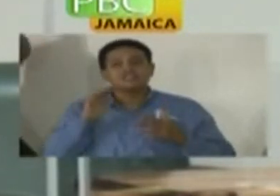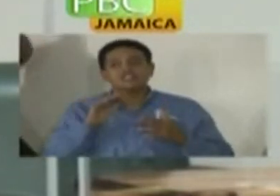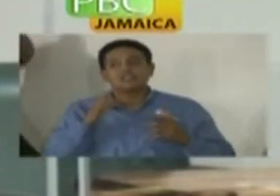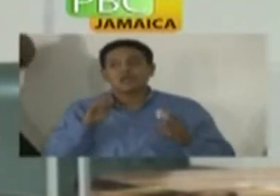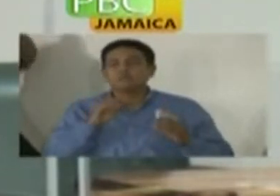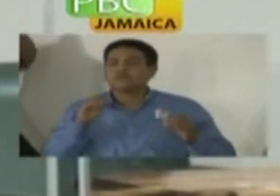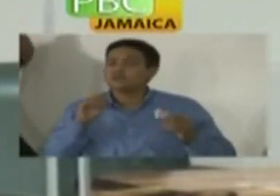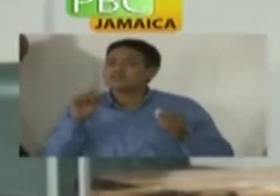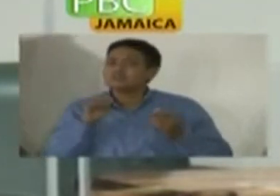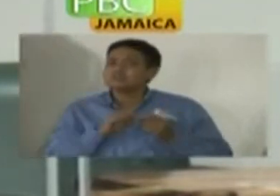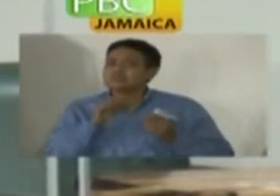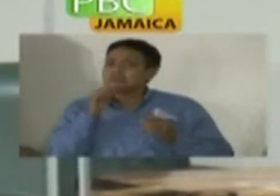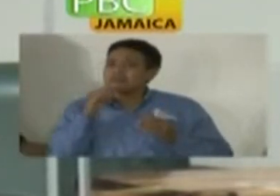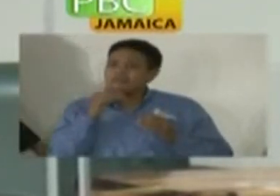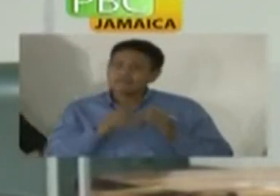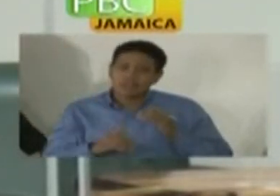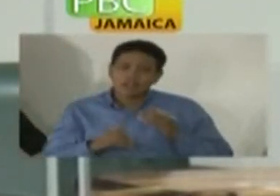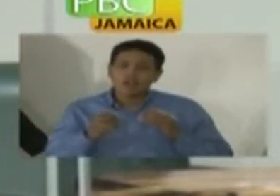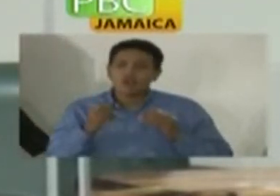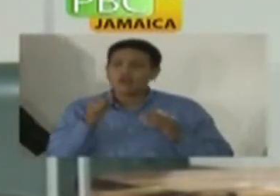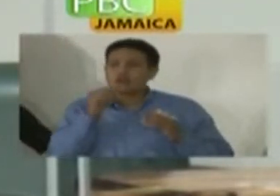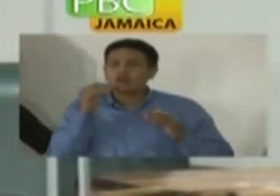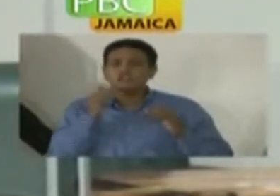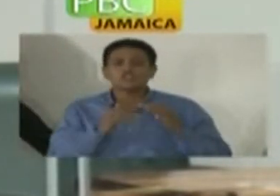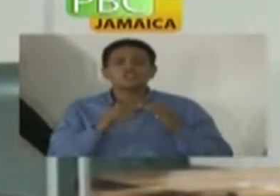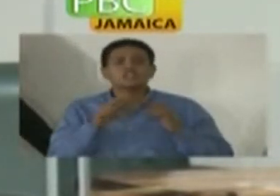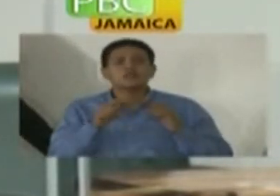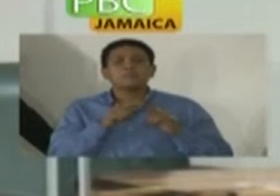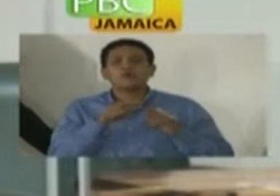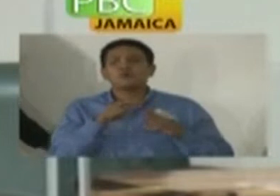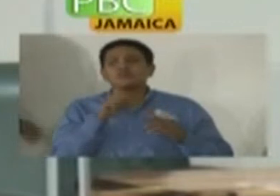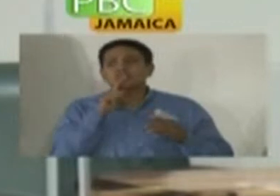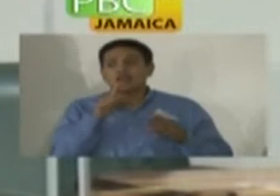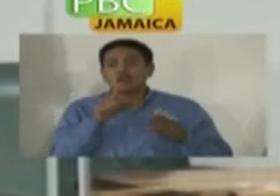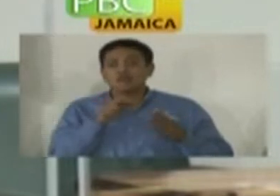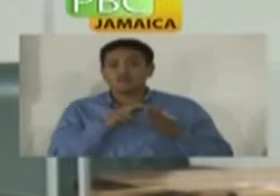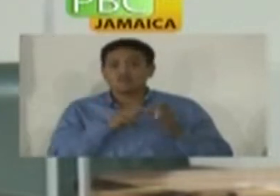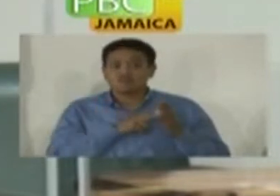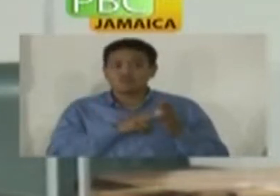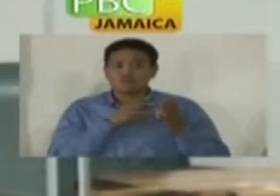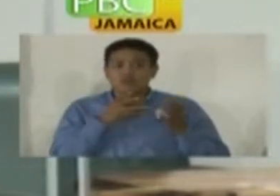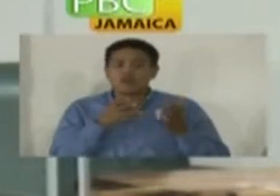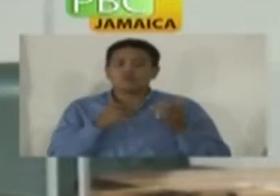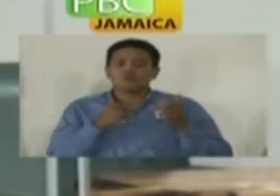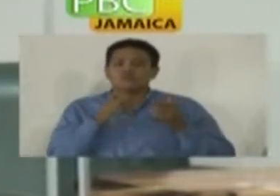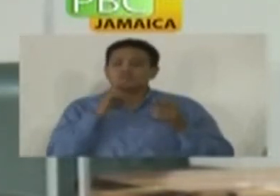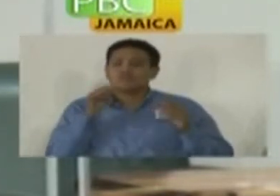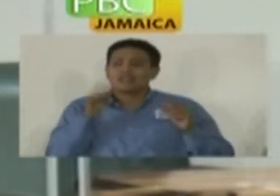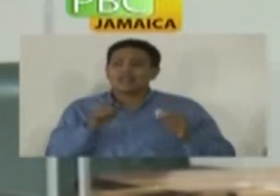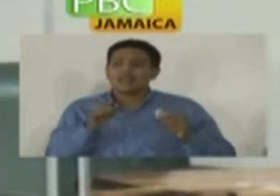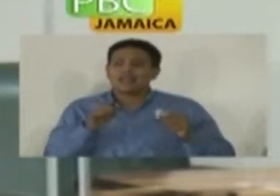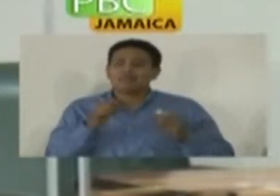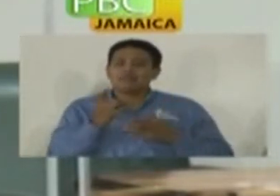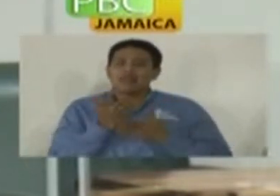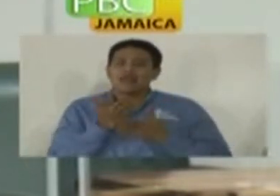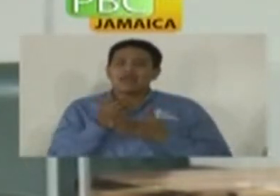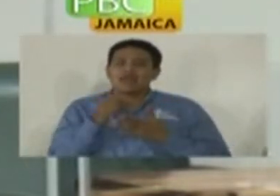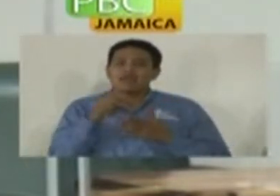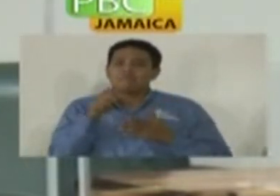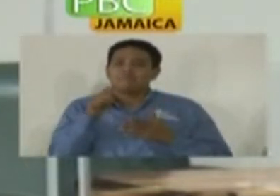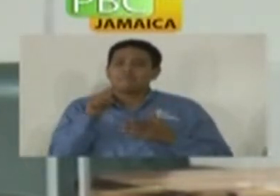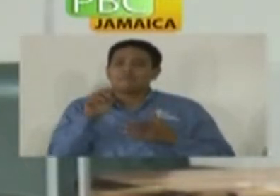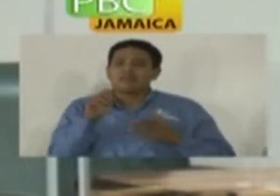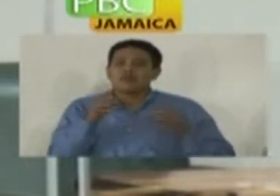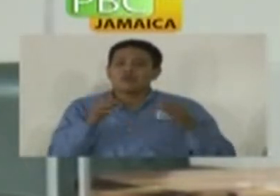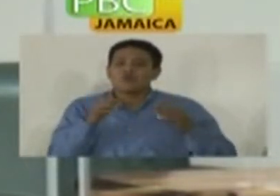nothing particularly unfair or unjust about a statutory rule which enables an appellate court to